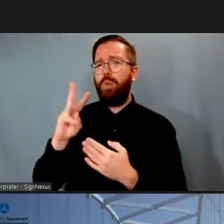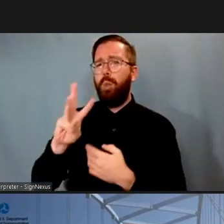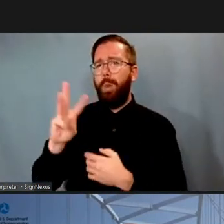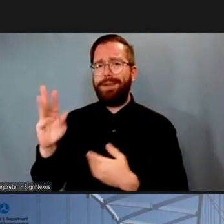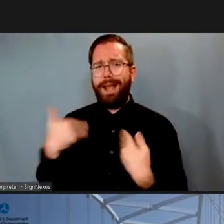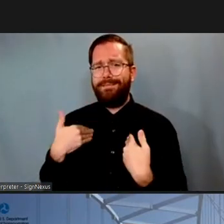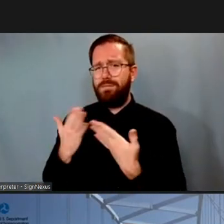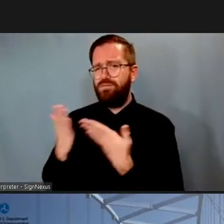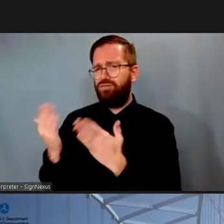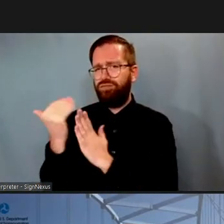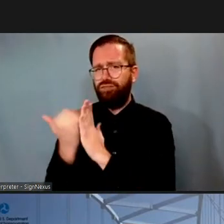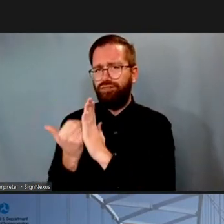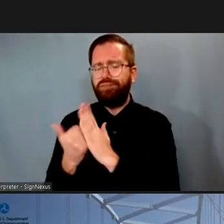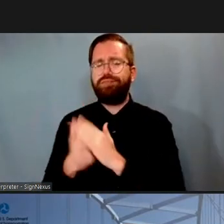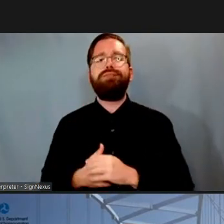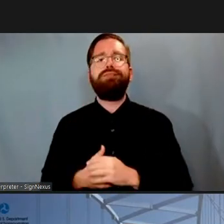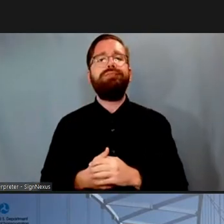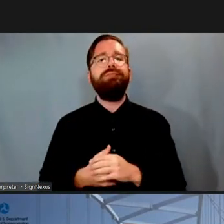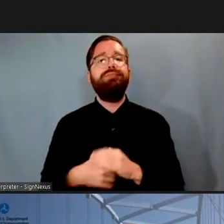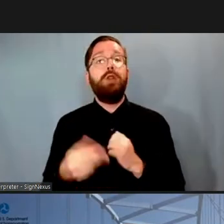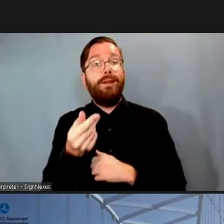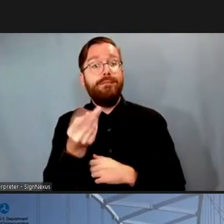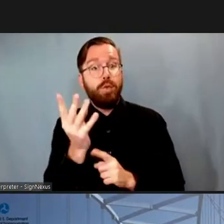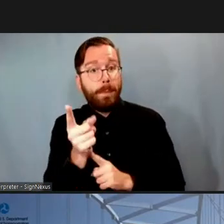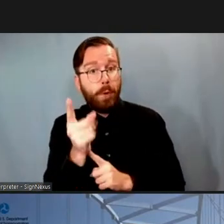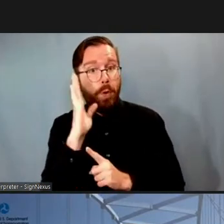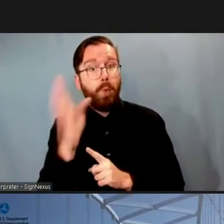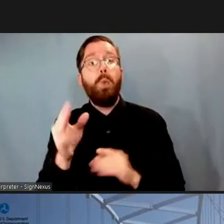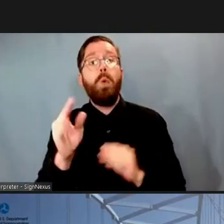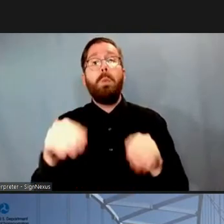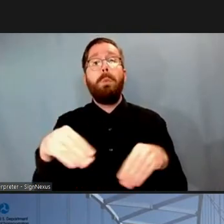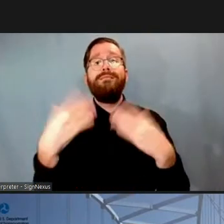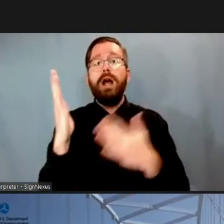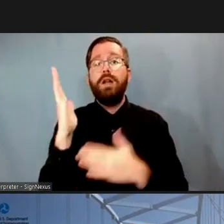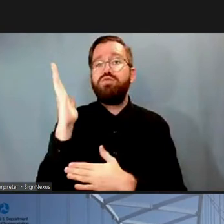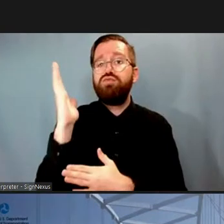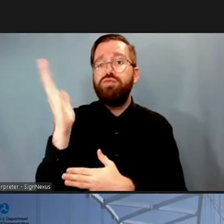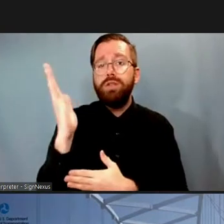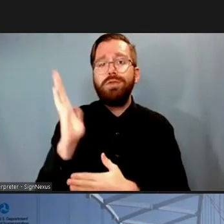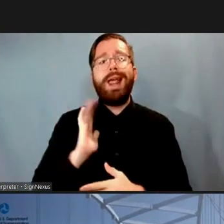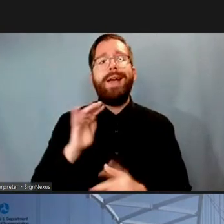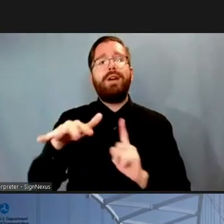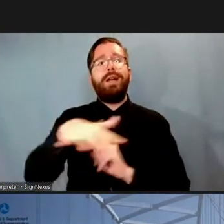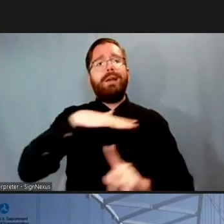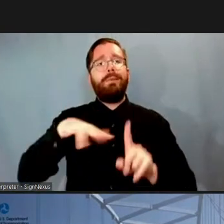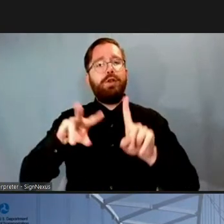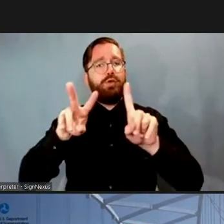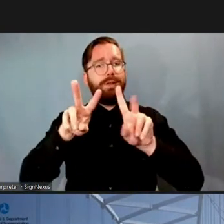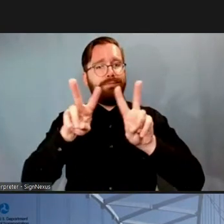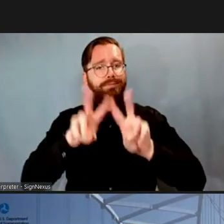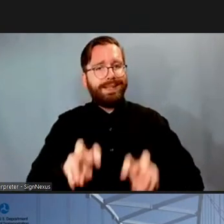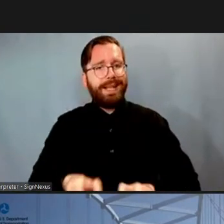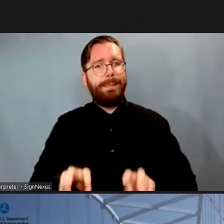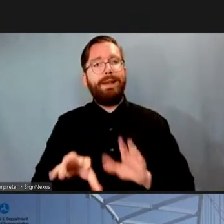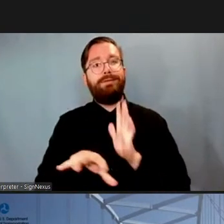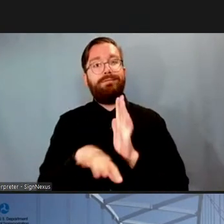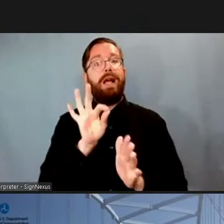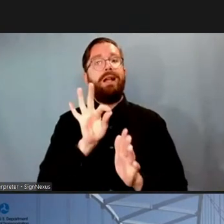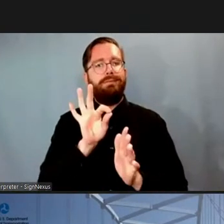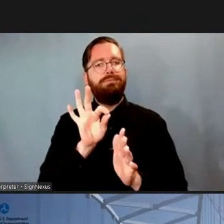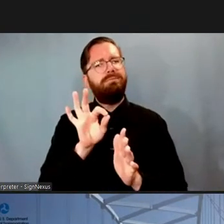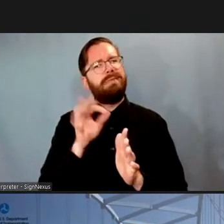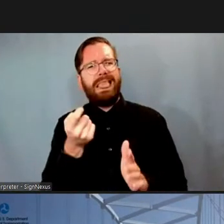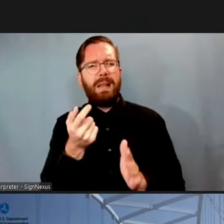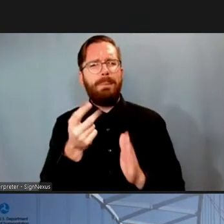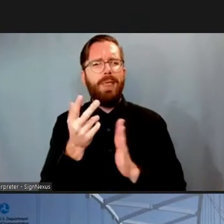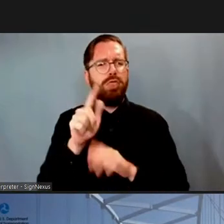a few moments we will begin with a presentation that provides a summary review of the ea findings it is a bit longer than one might expect but there is a